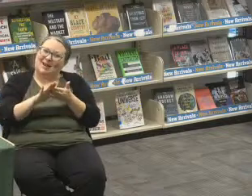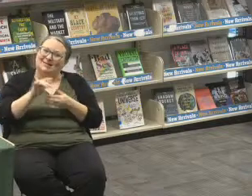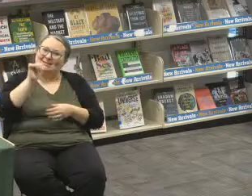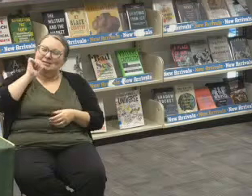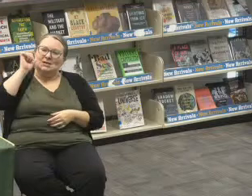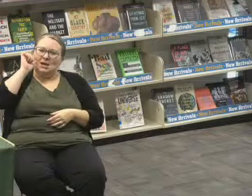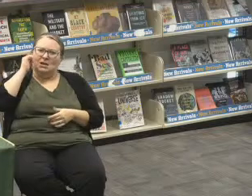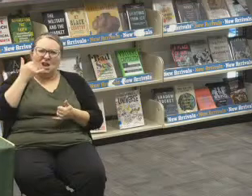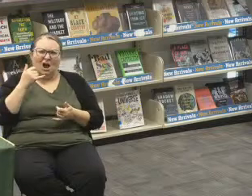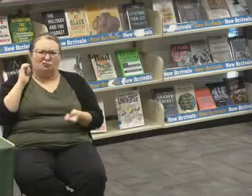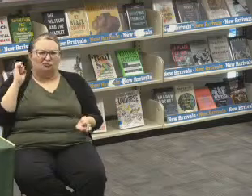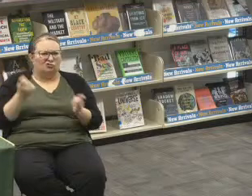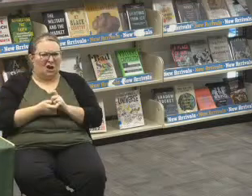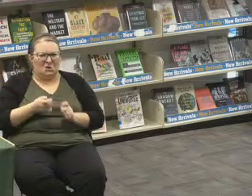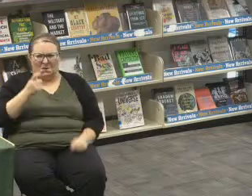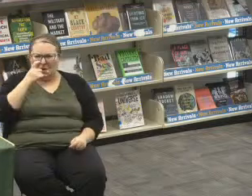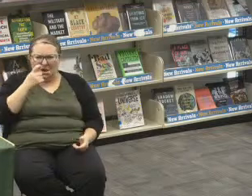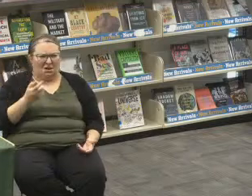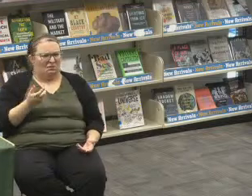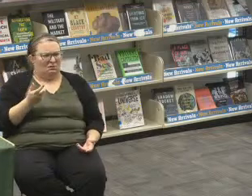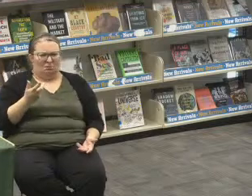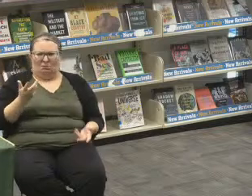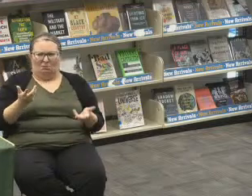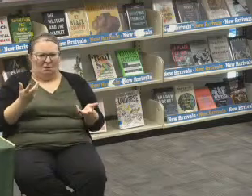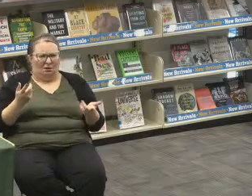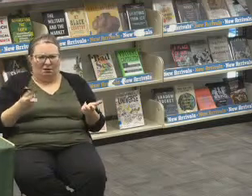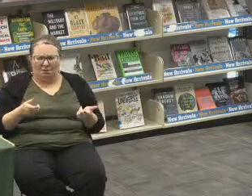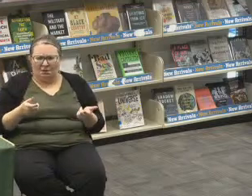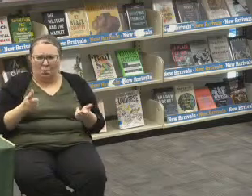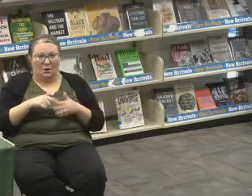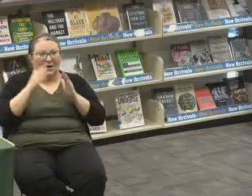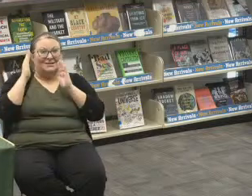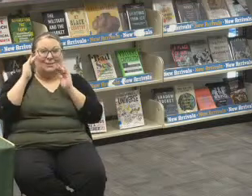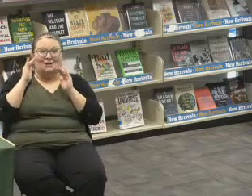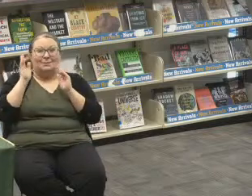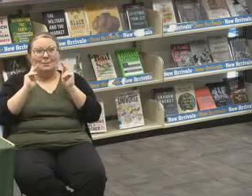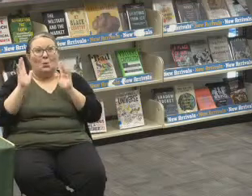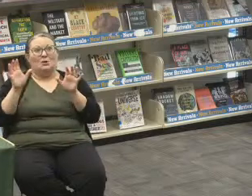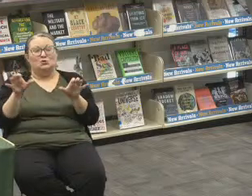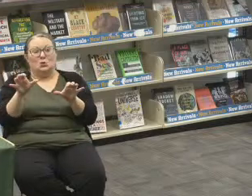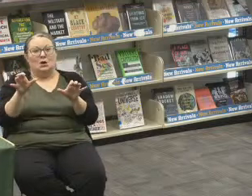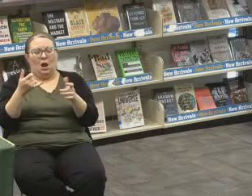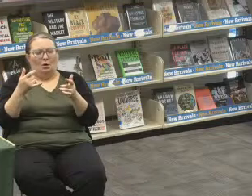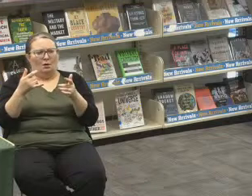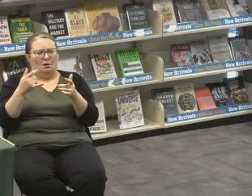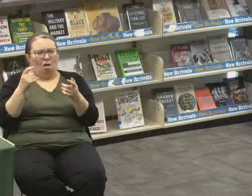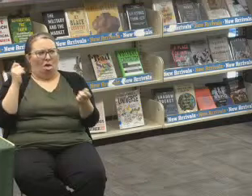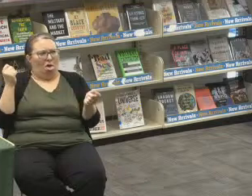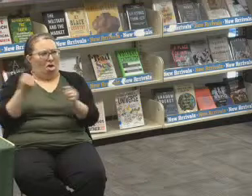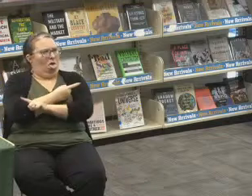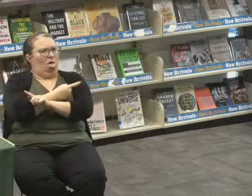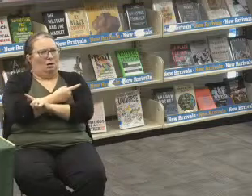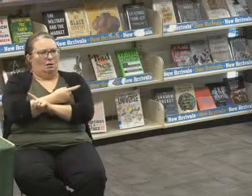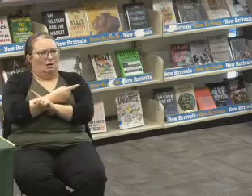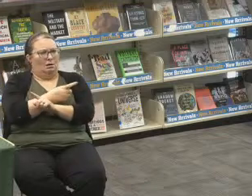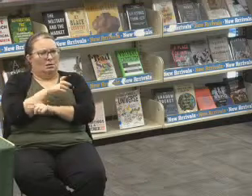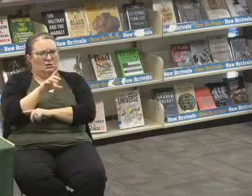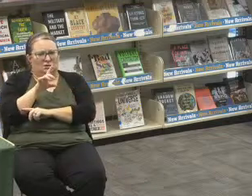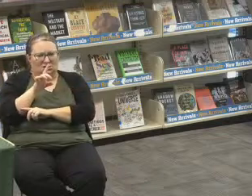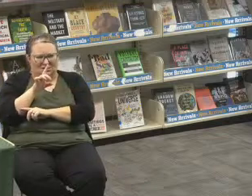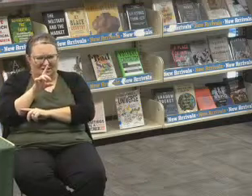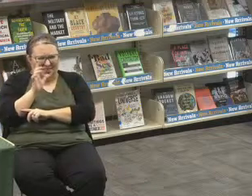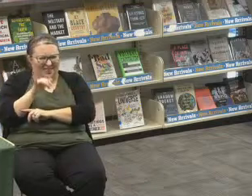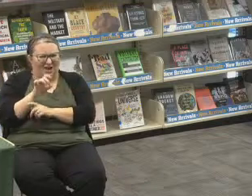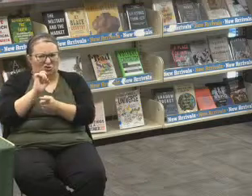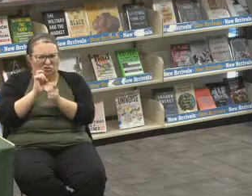you, all of a sudden is really mean to you. The things that you expected people were going to do, all of a sudden they're very different. This sort of change, this sort of